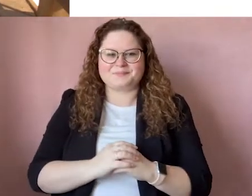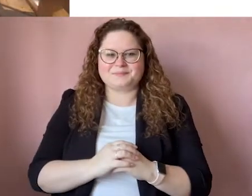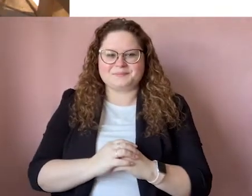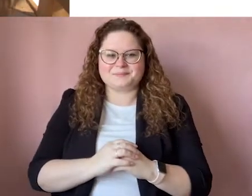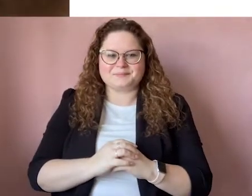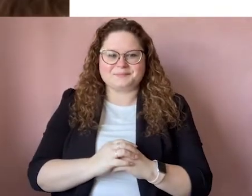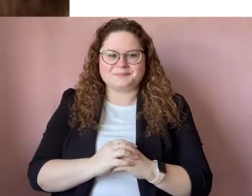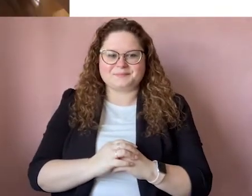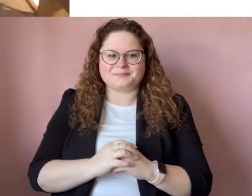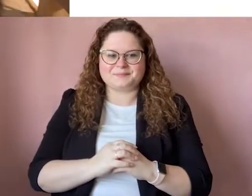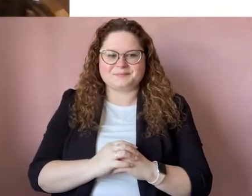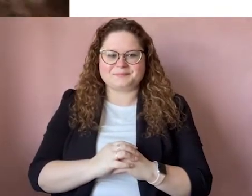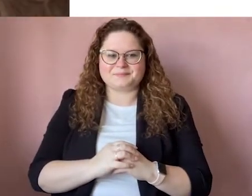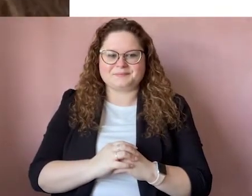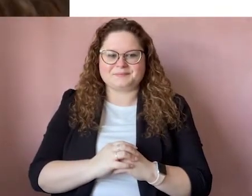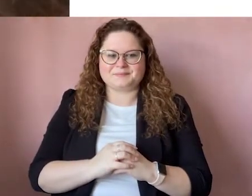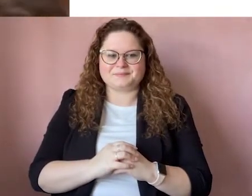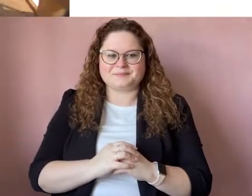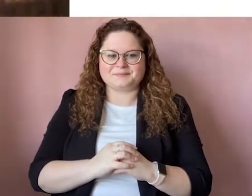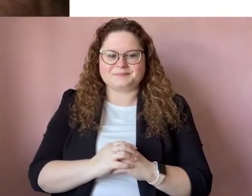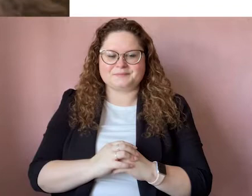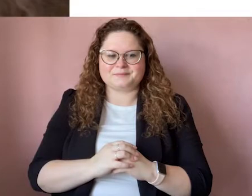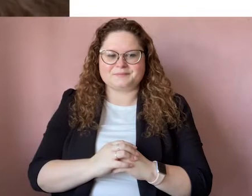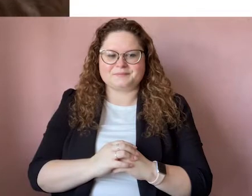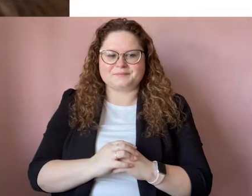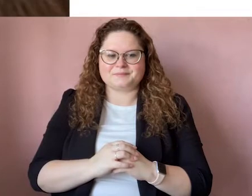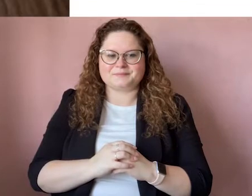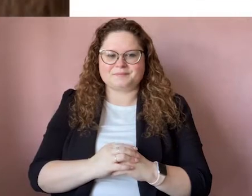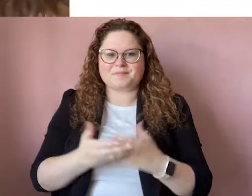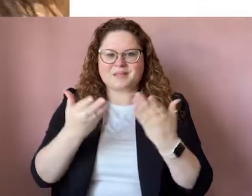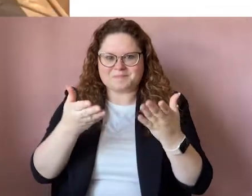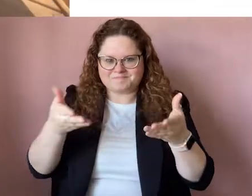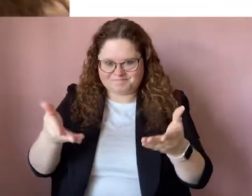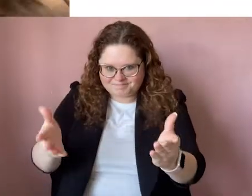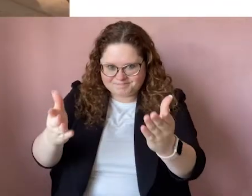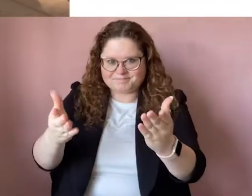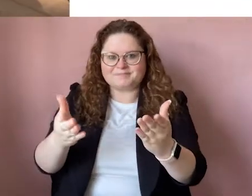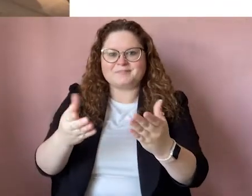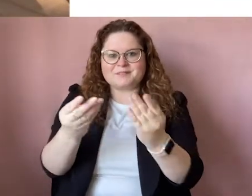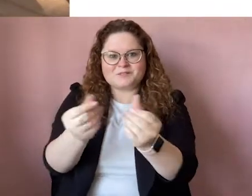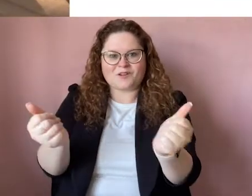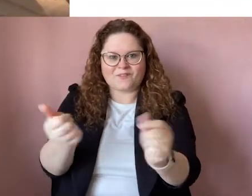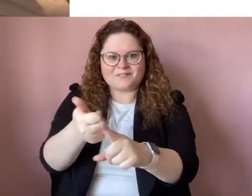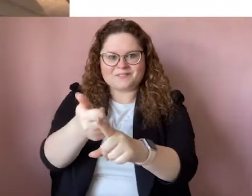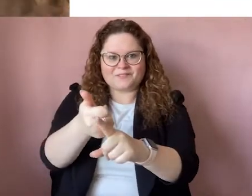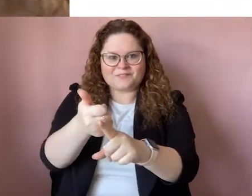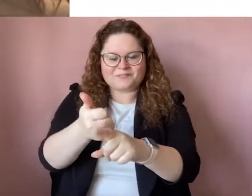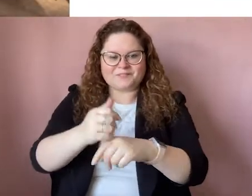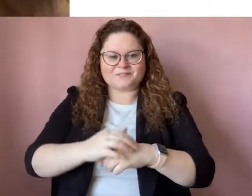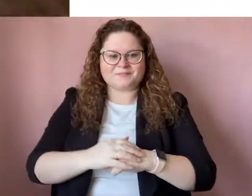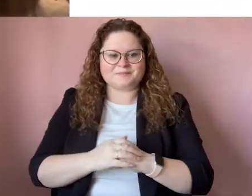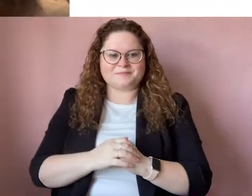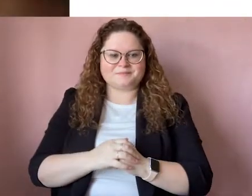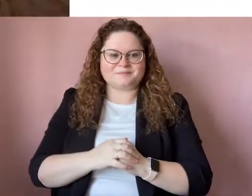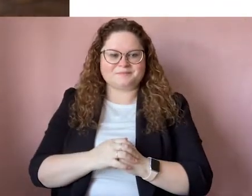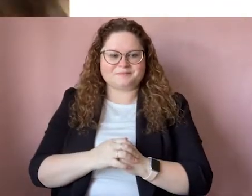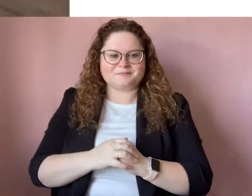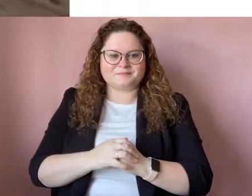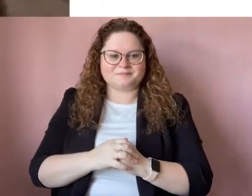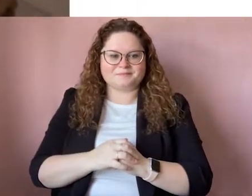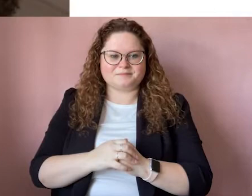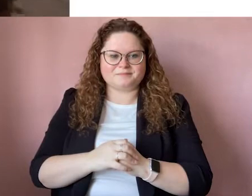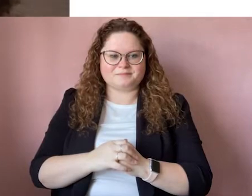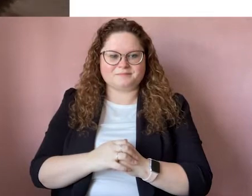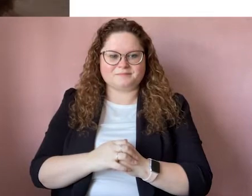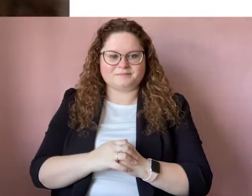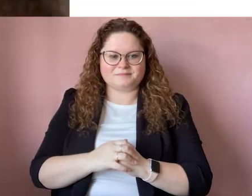And then pop it down in here and let her solve that puzzle. Now she needs to pull that out and unroll the napkin in order